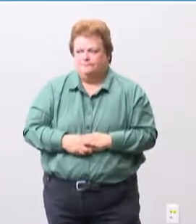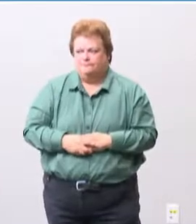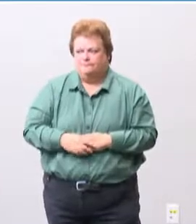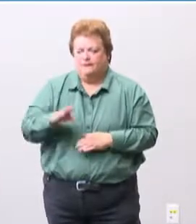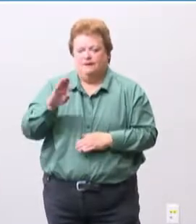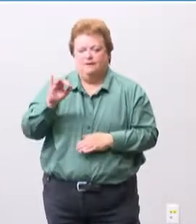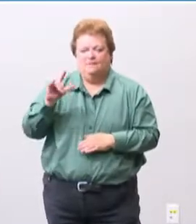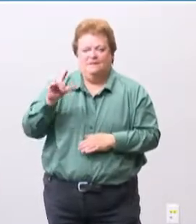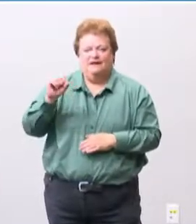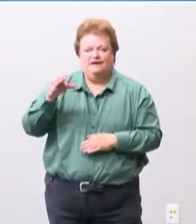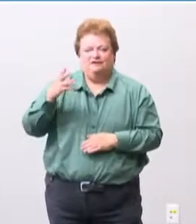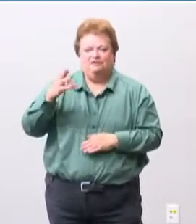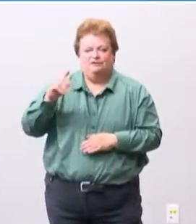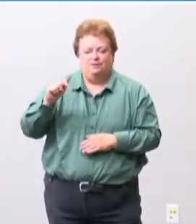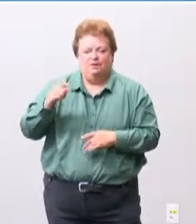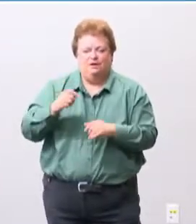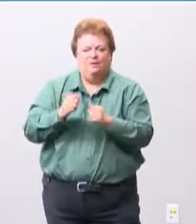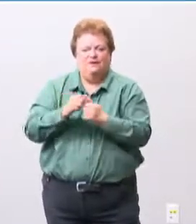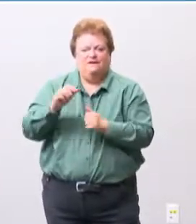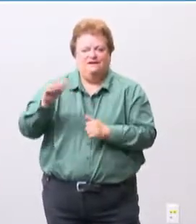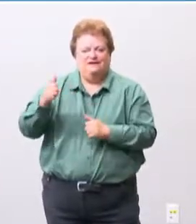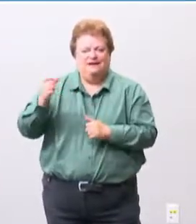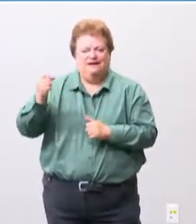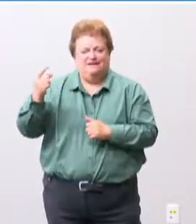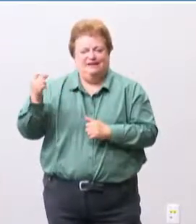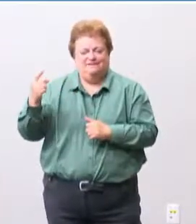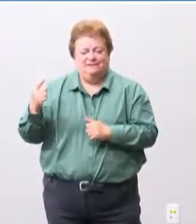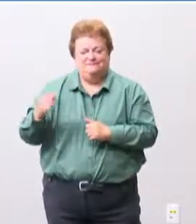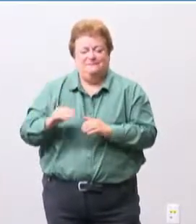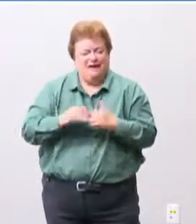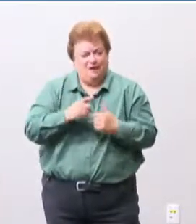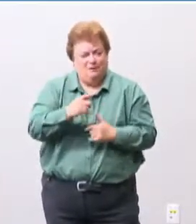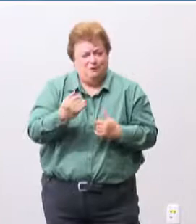Director, this is Bill Shamert with 1011. How are you today?